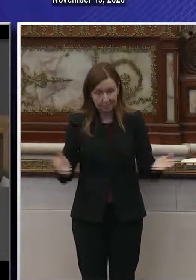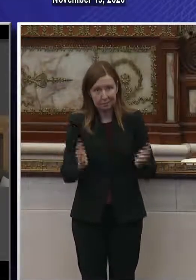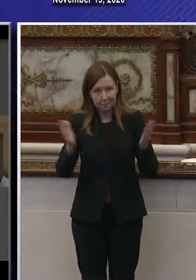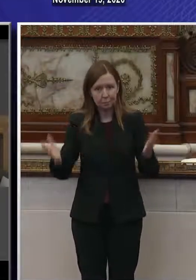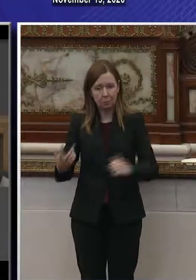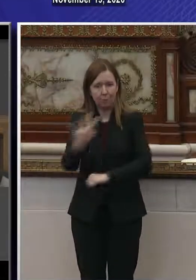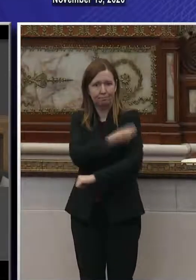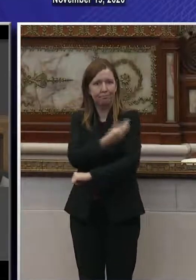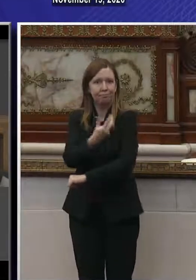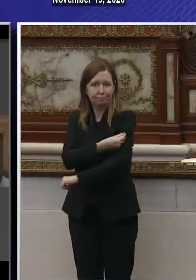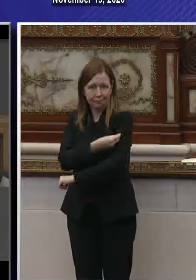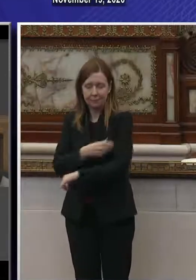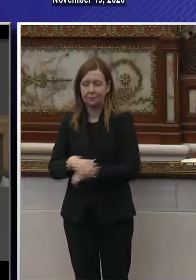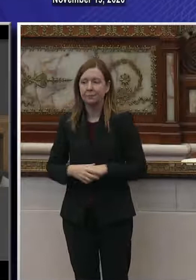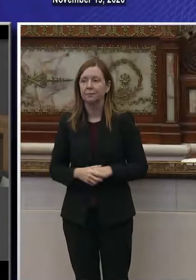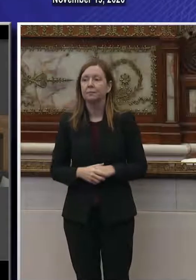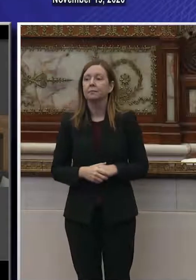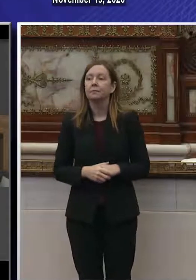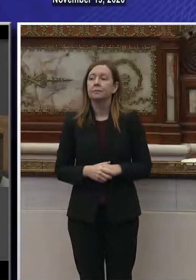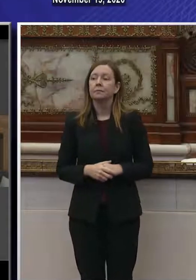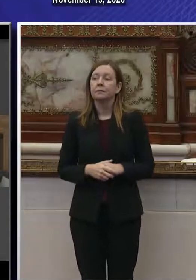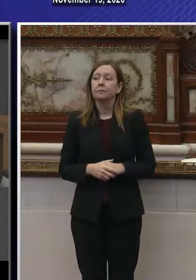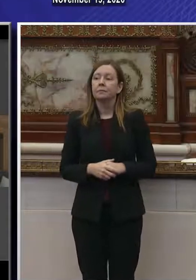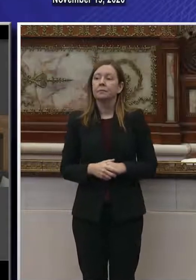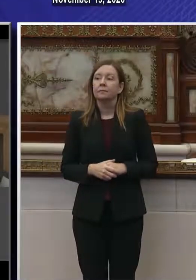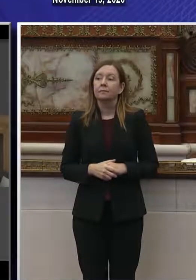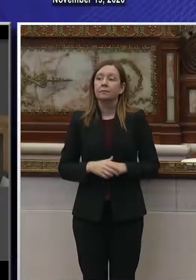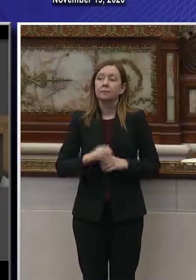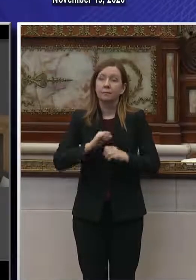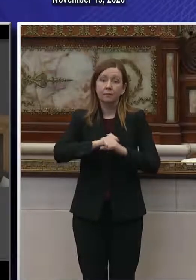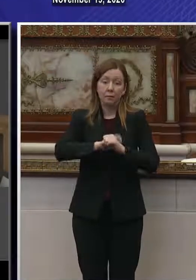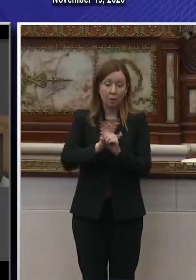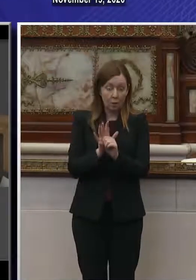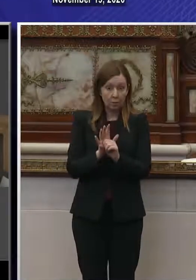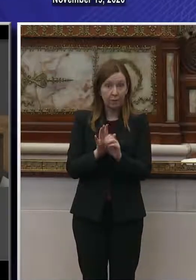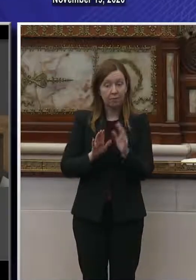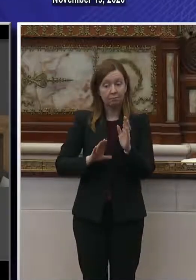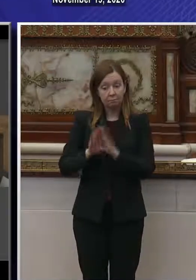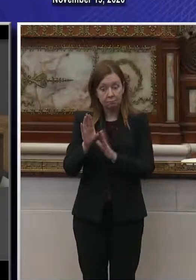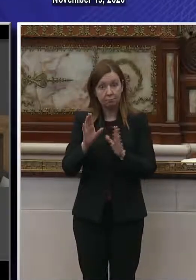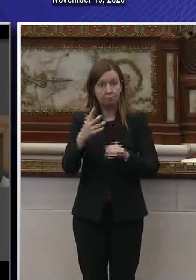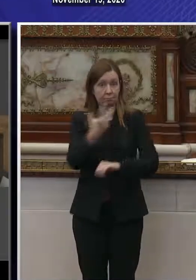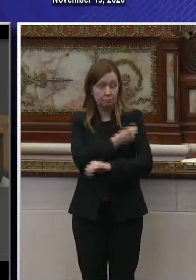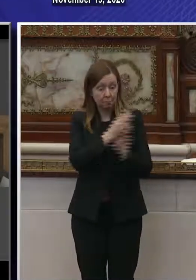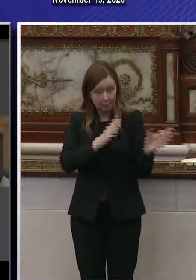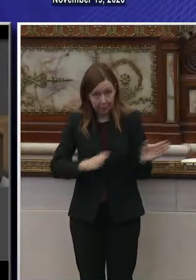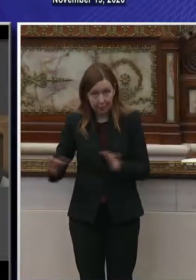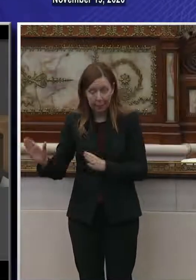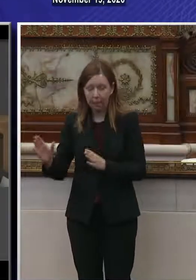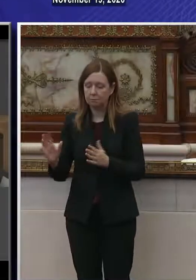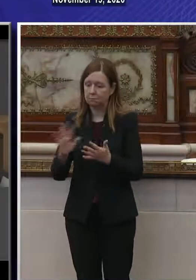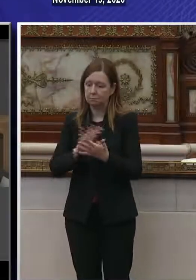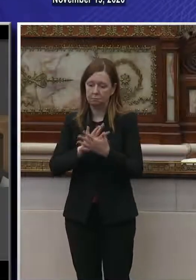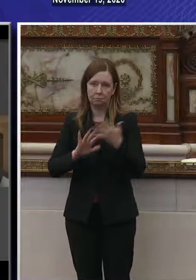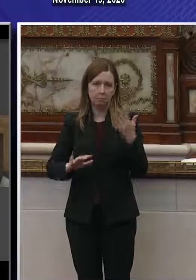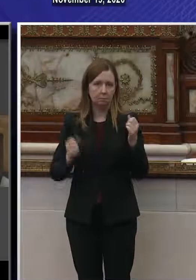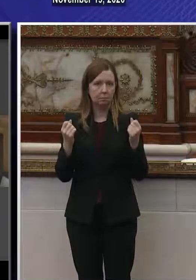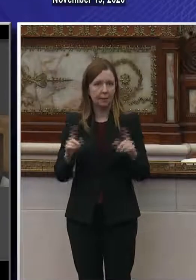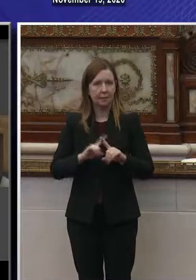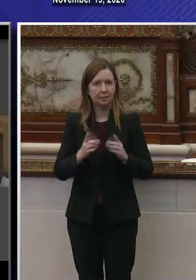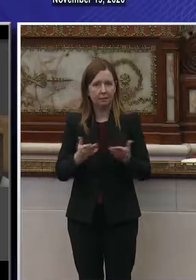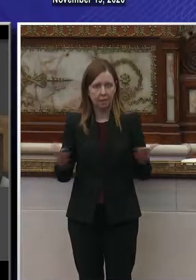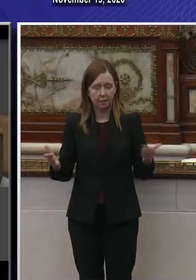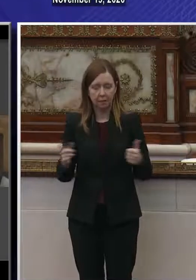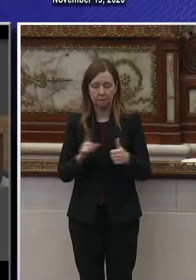vaccine uptake. The COVID-19 vaccine distribution plan in Philadelphia covers a variety of topics, including